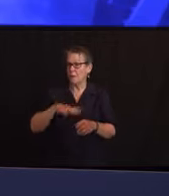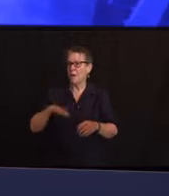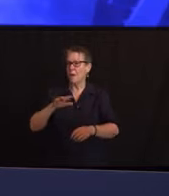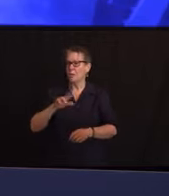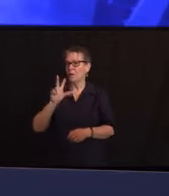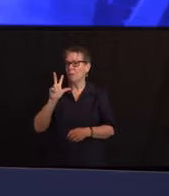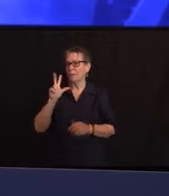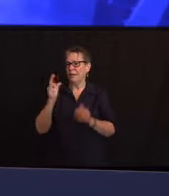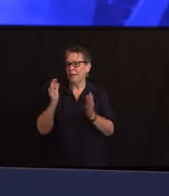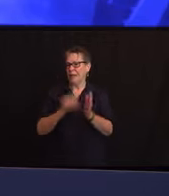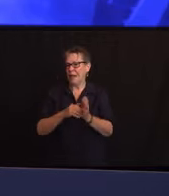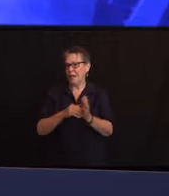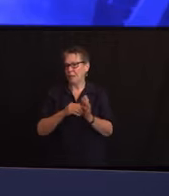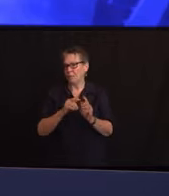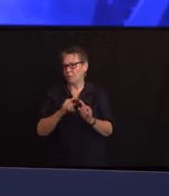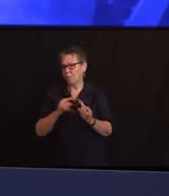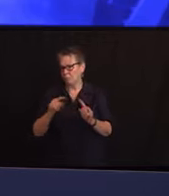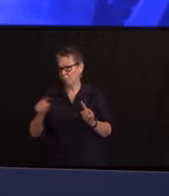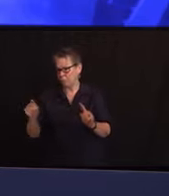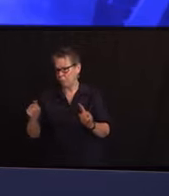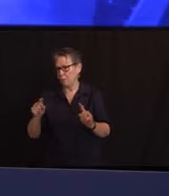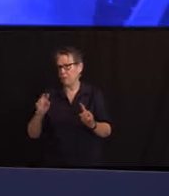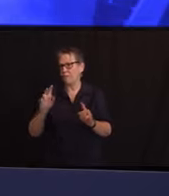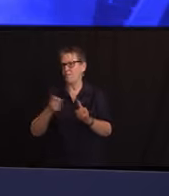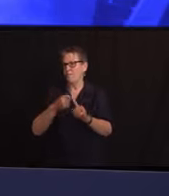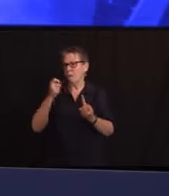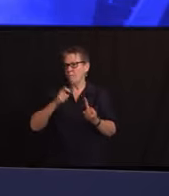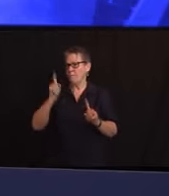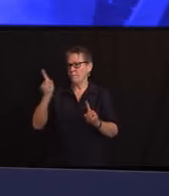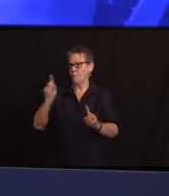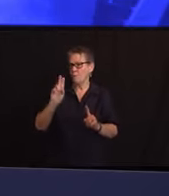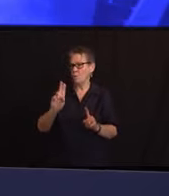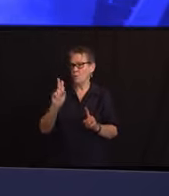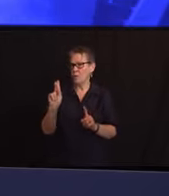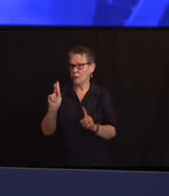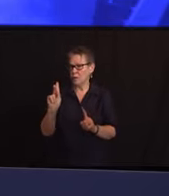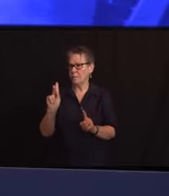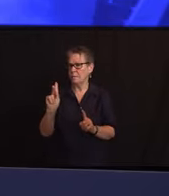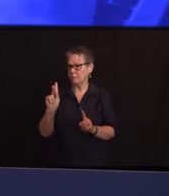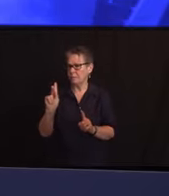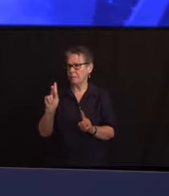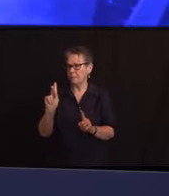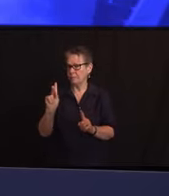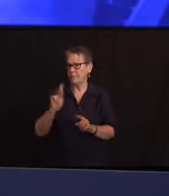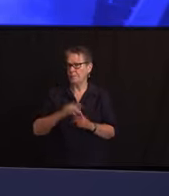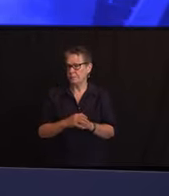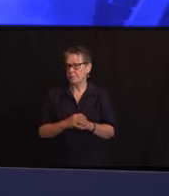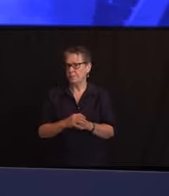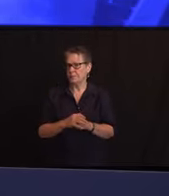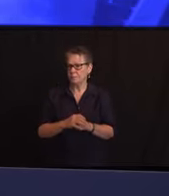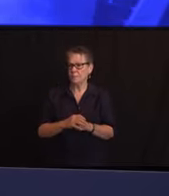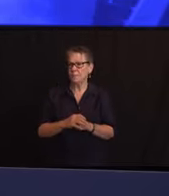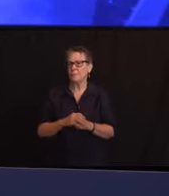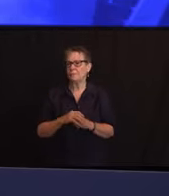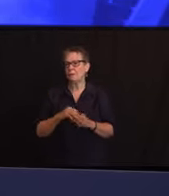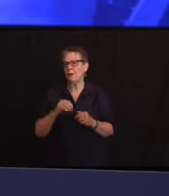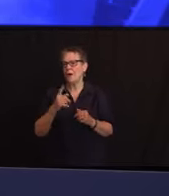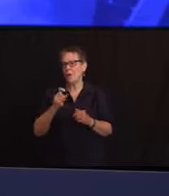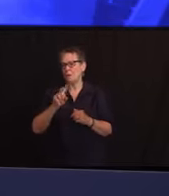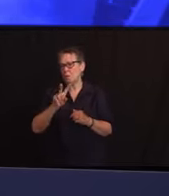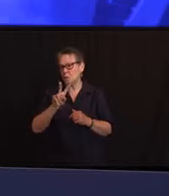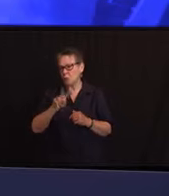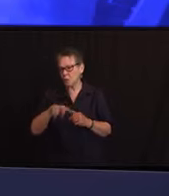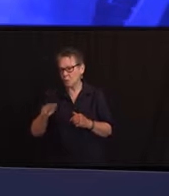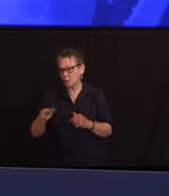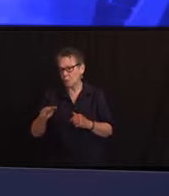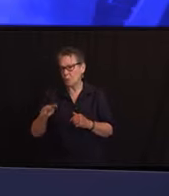3,376, are the UK variant B.1.1.7. Additionally, we have 122 reports of the